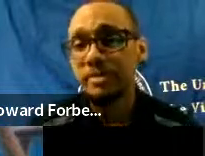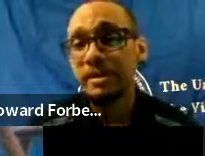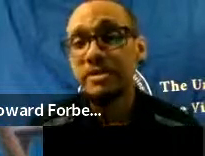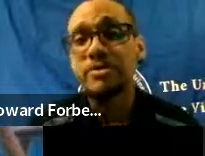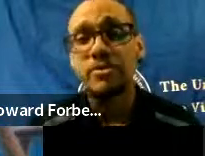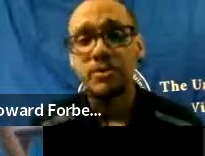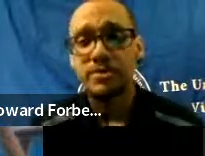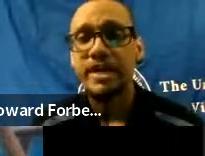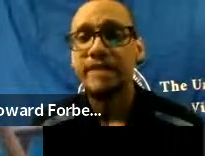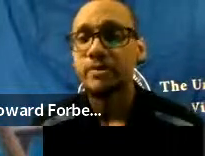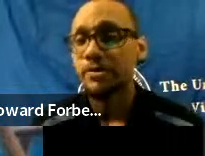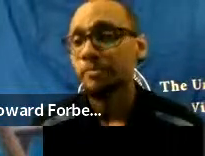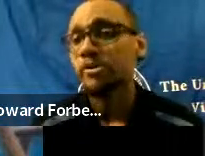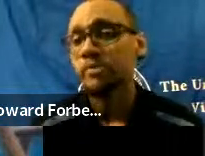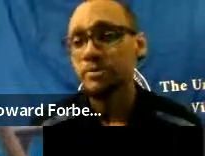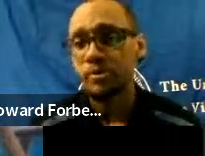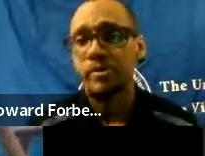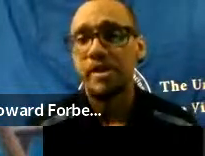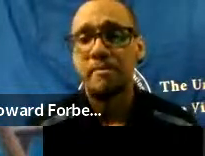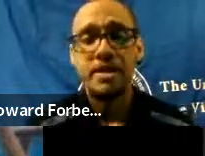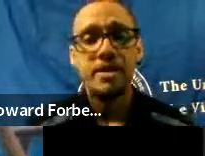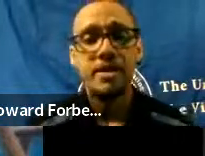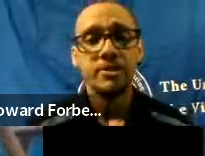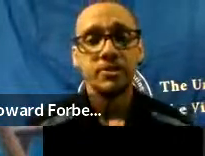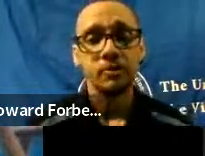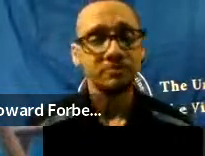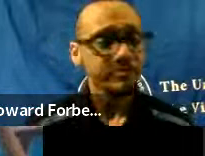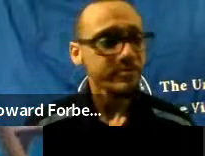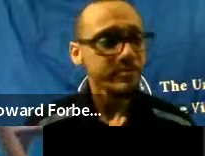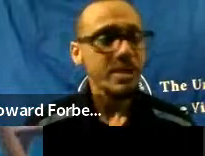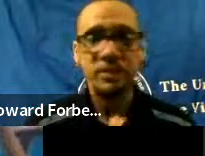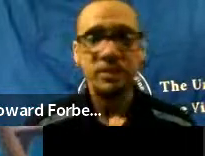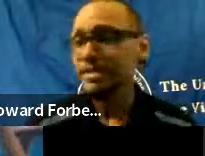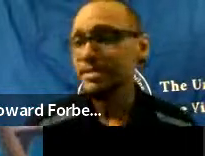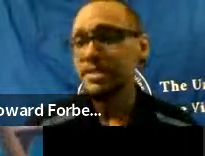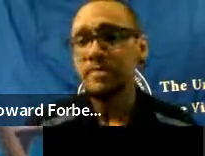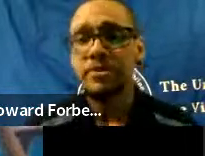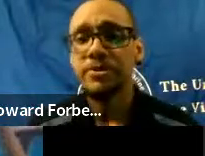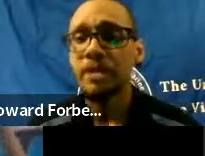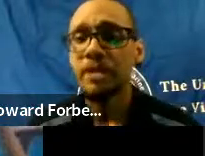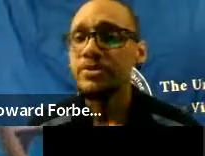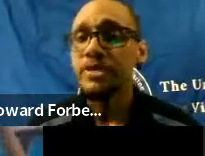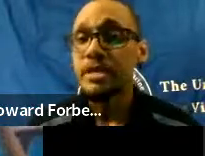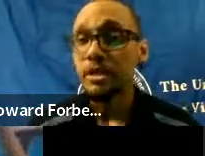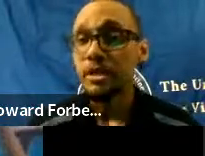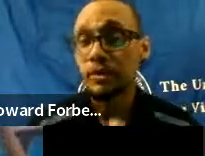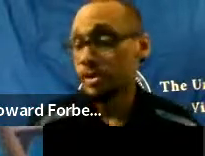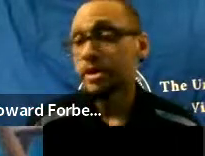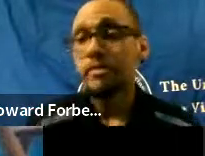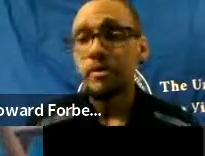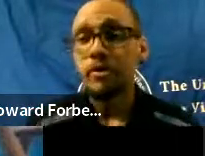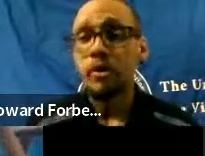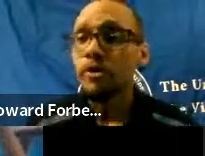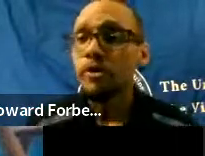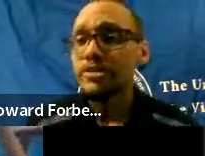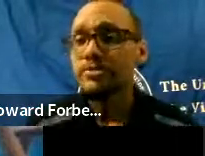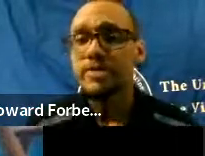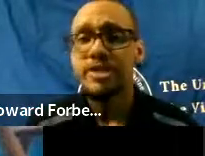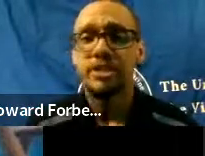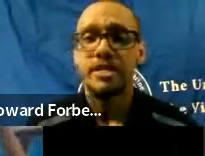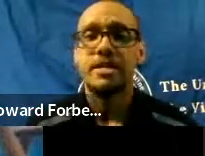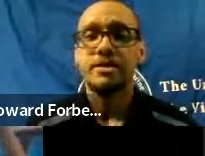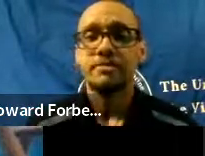to participate in the Youth's Diving with a Purpose program. So she gets to spend her summers learning about